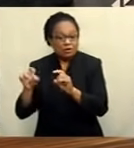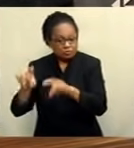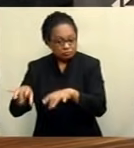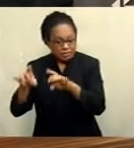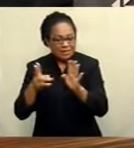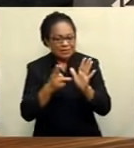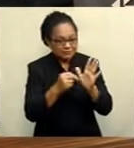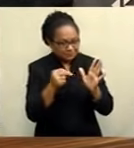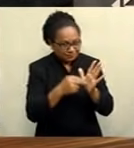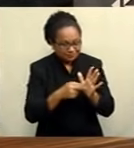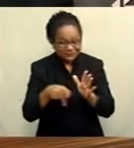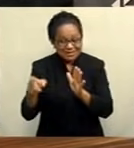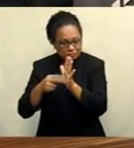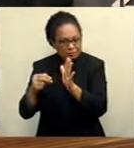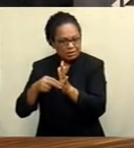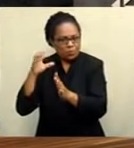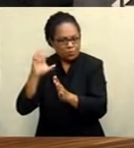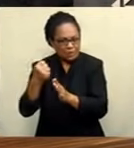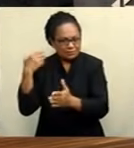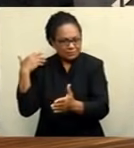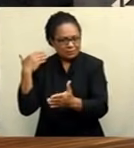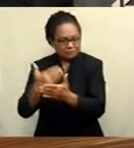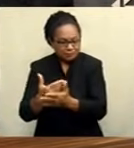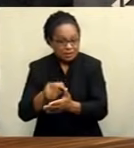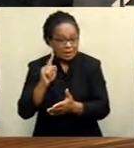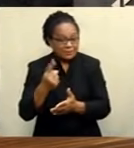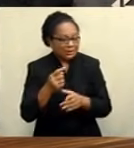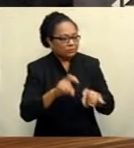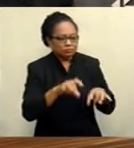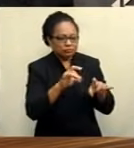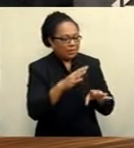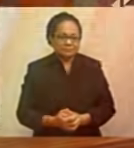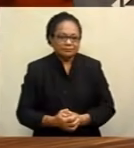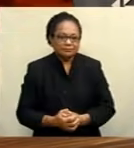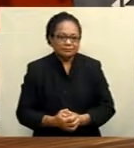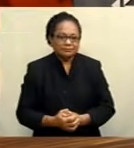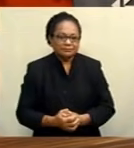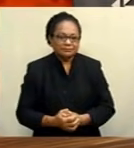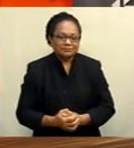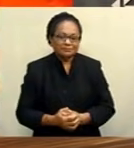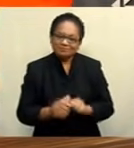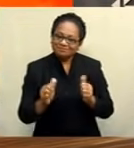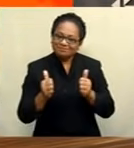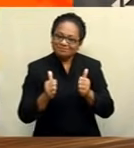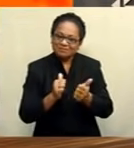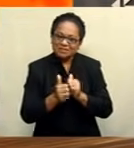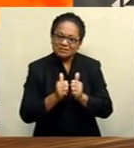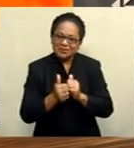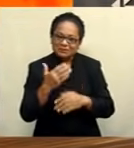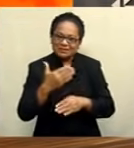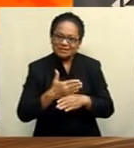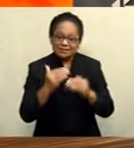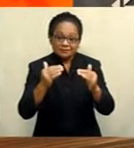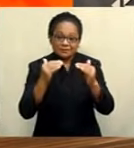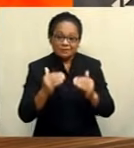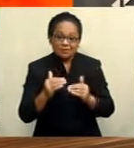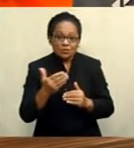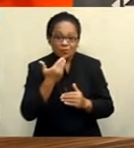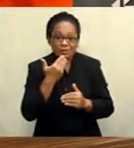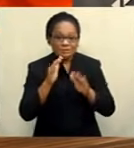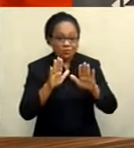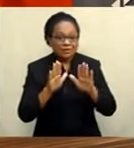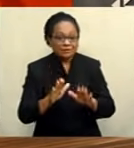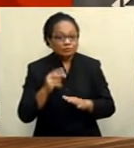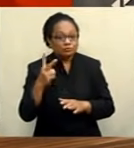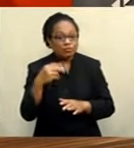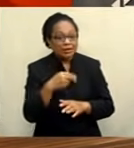the Bledisloe, the match still holds a lot of significance for Australia's largest state. That's it from Sports Tonight. Coming up in Weird and Wonderful,